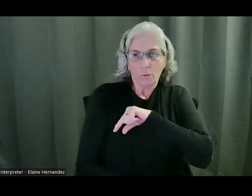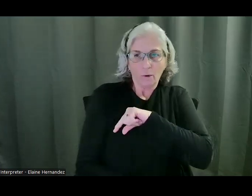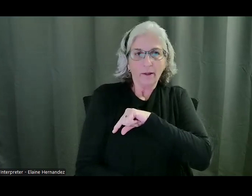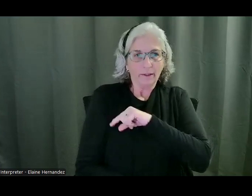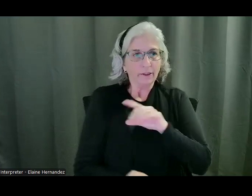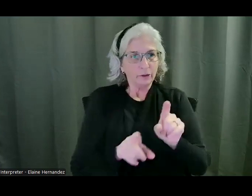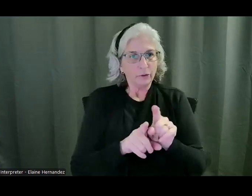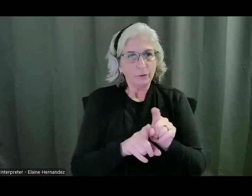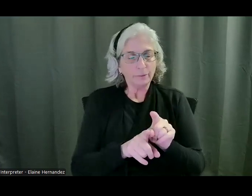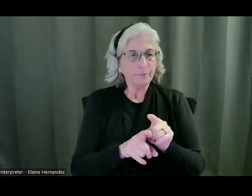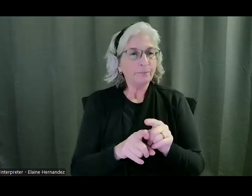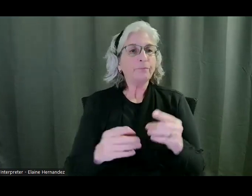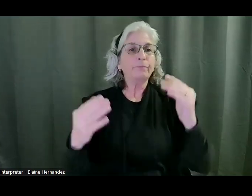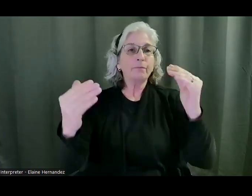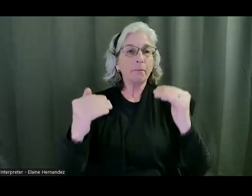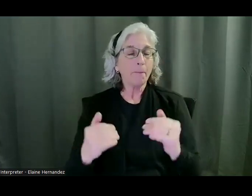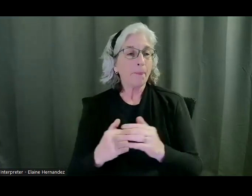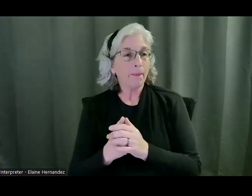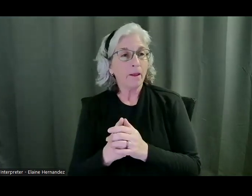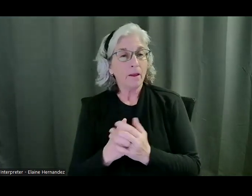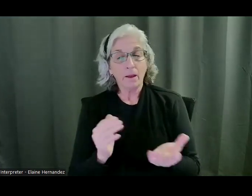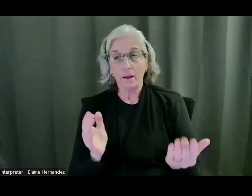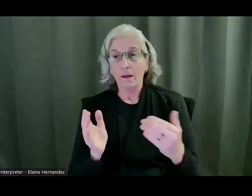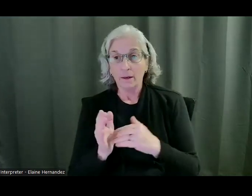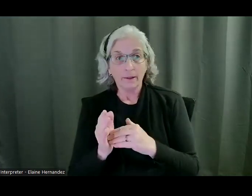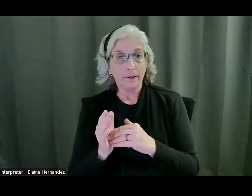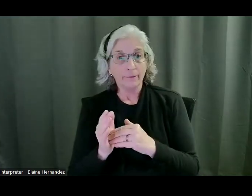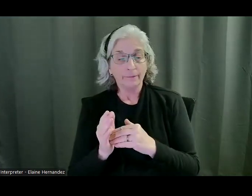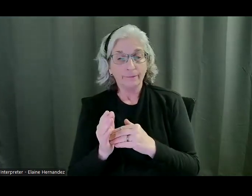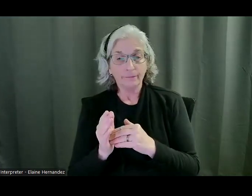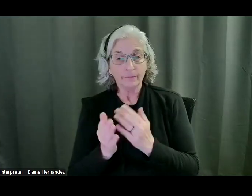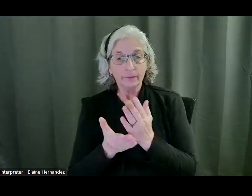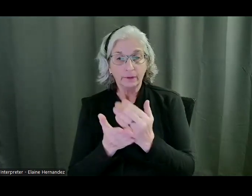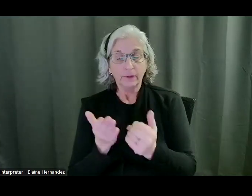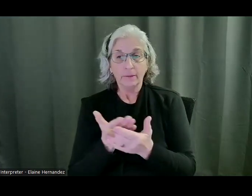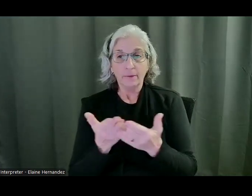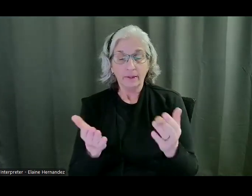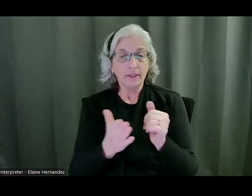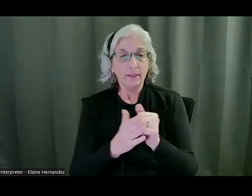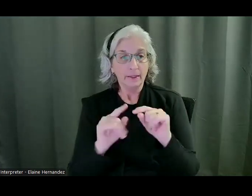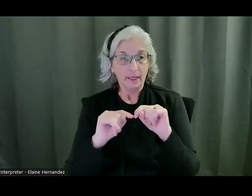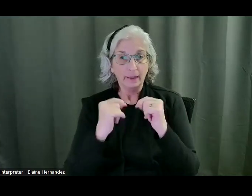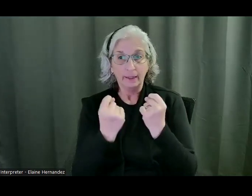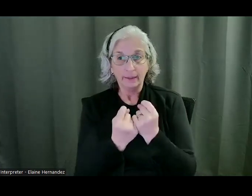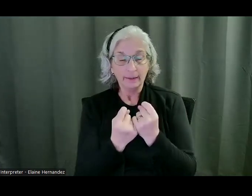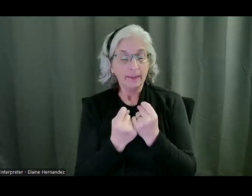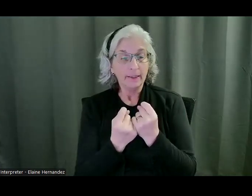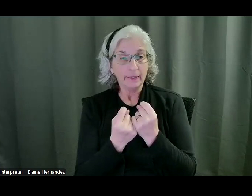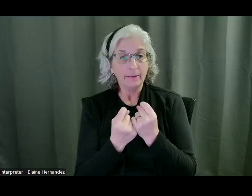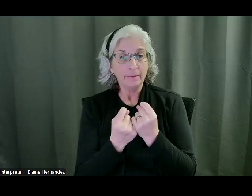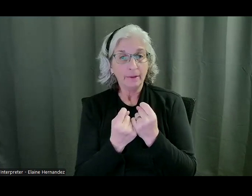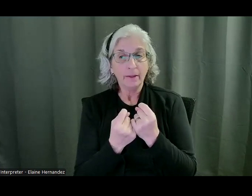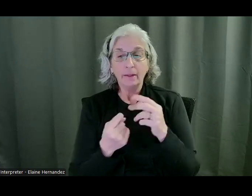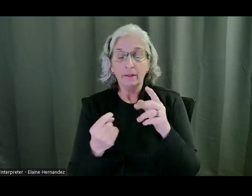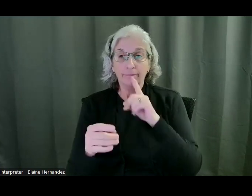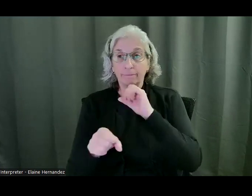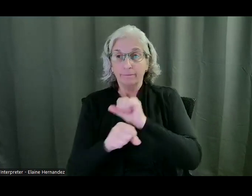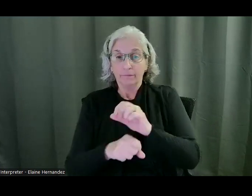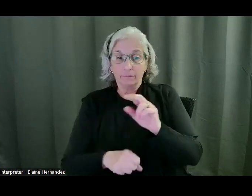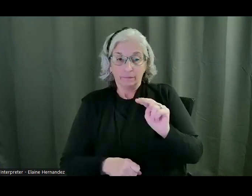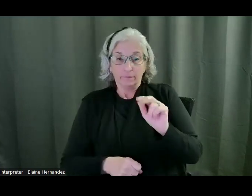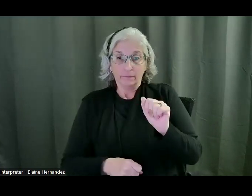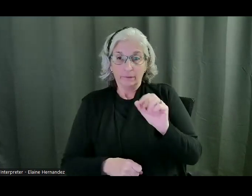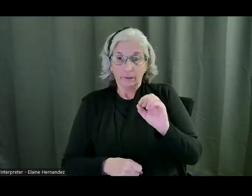So again, some of the things would this team, and kind of off the top of my head, Naomi,